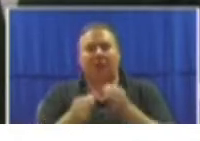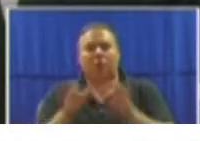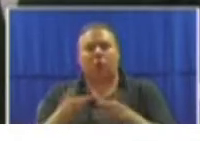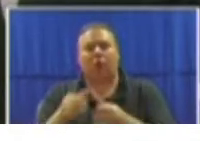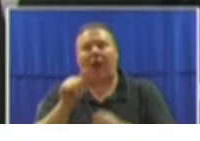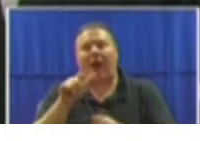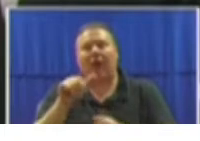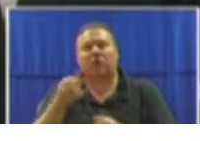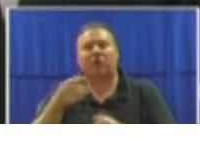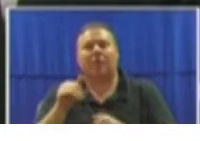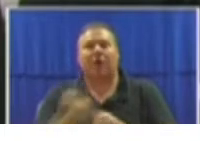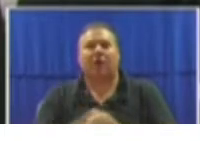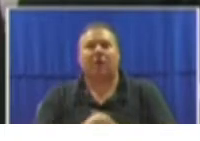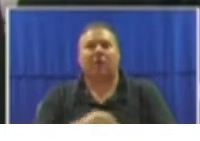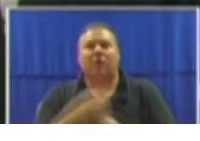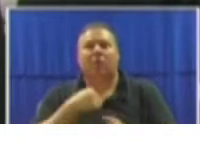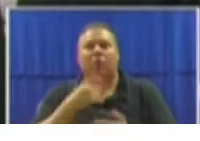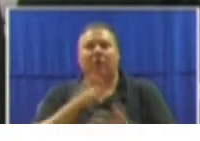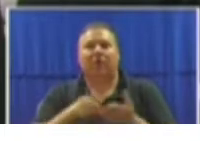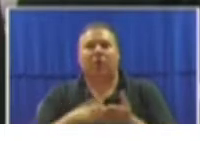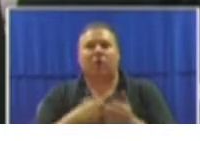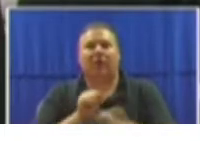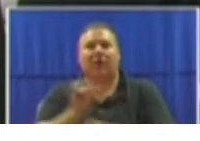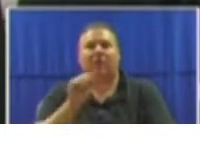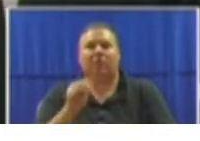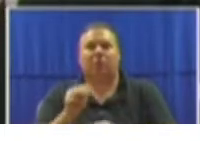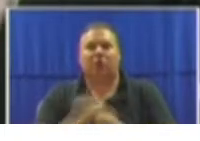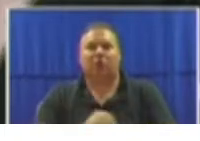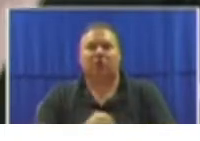we are voting against the motion. Thank you very much.